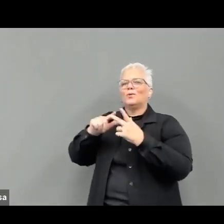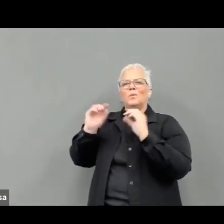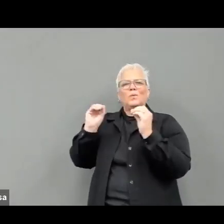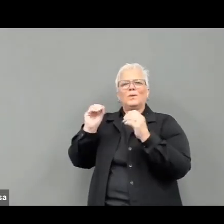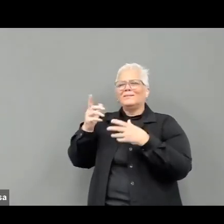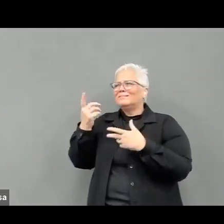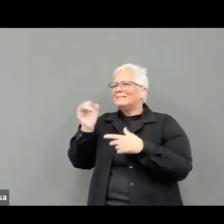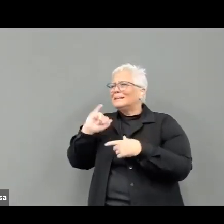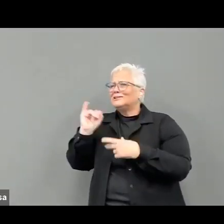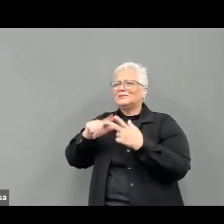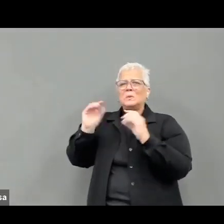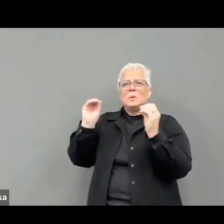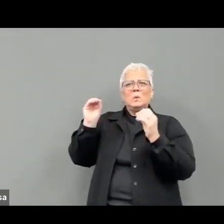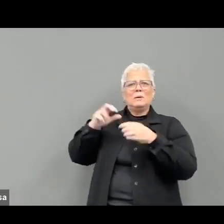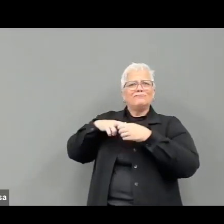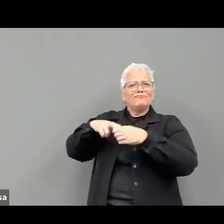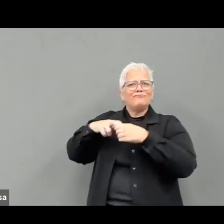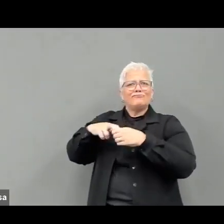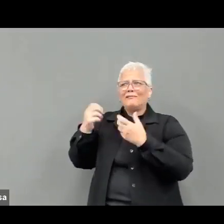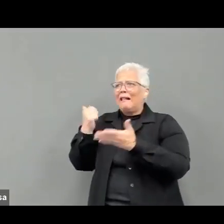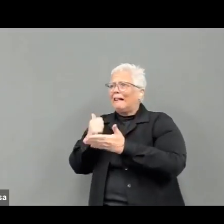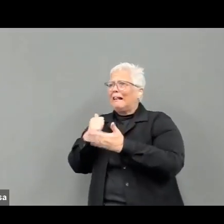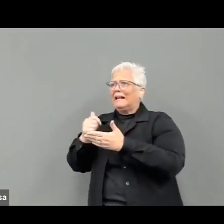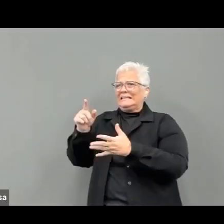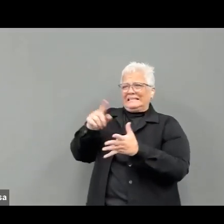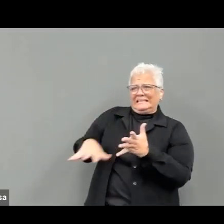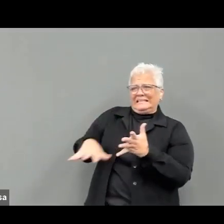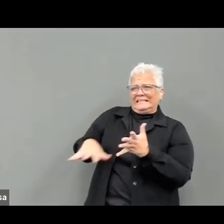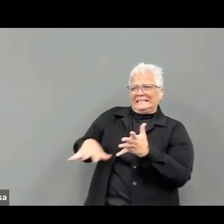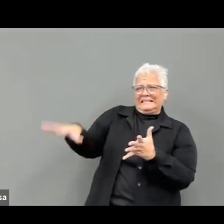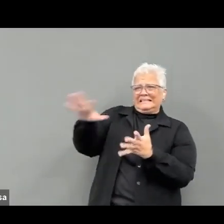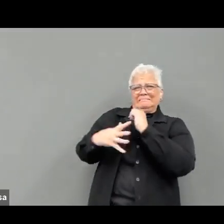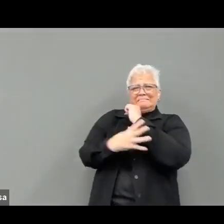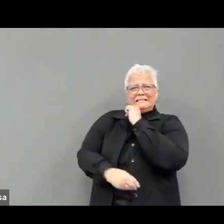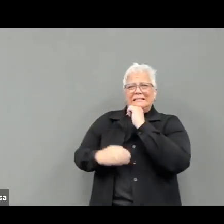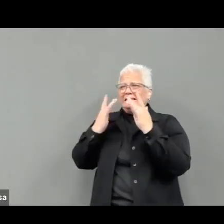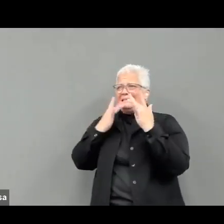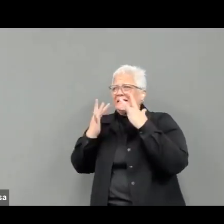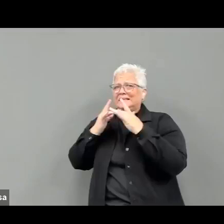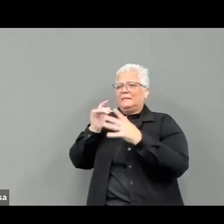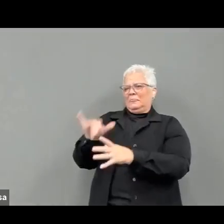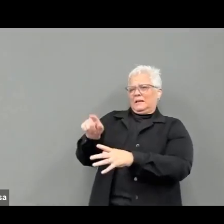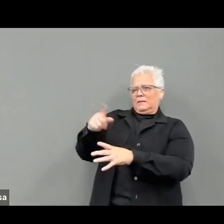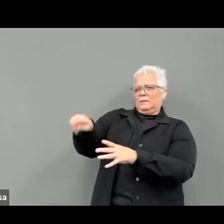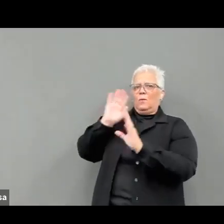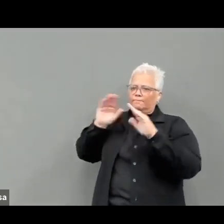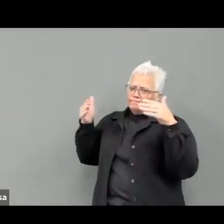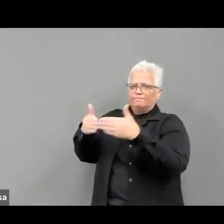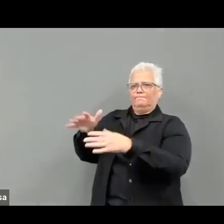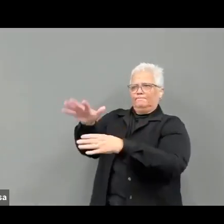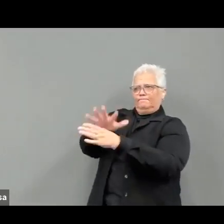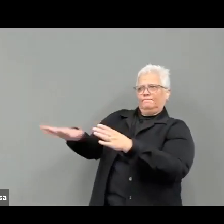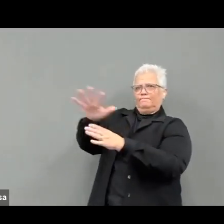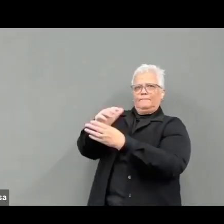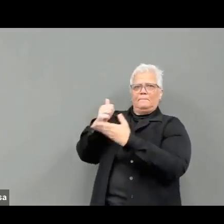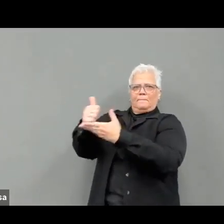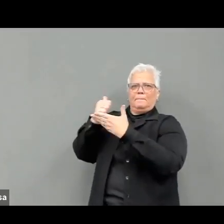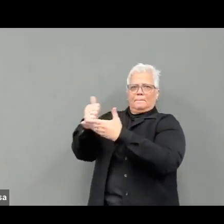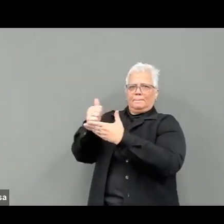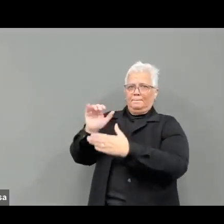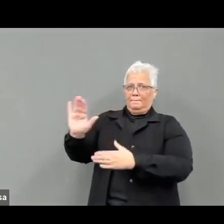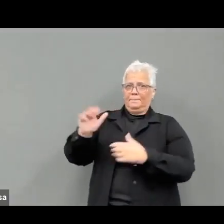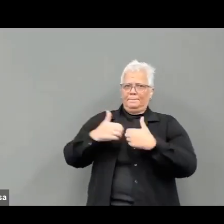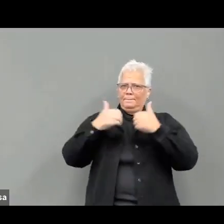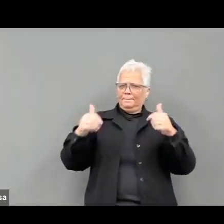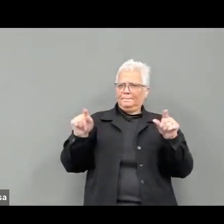Next week, or in the next couple of weeks, we're hoping, we have been working with oral health providers across the